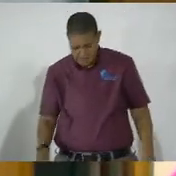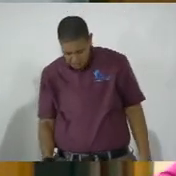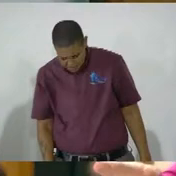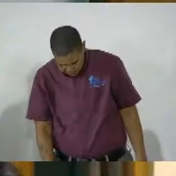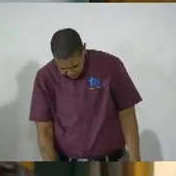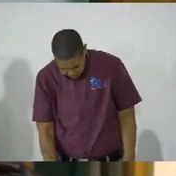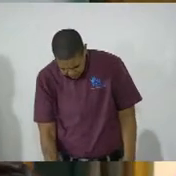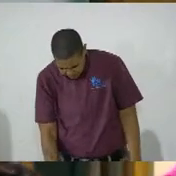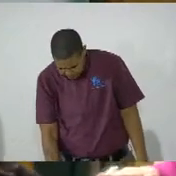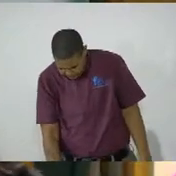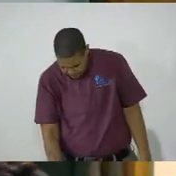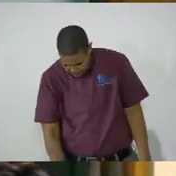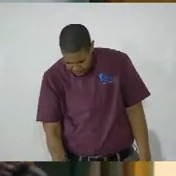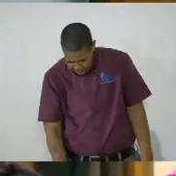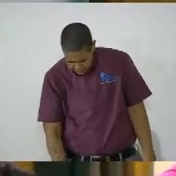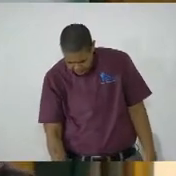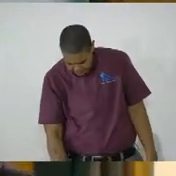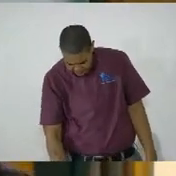other parishes.